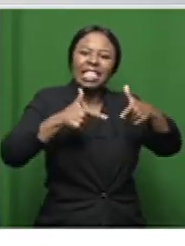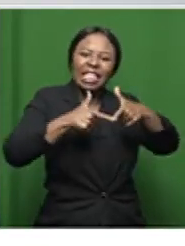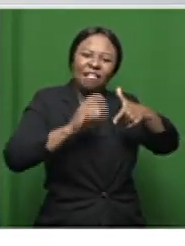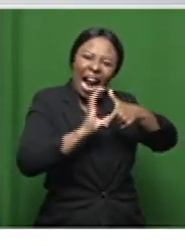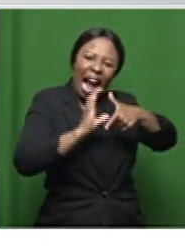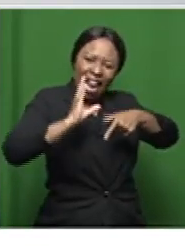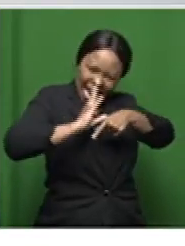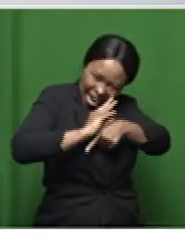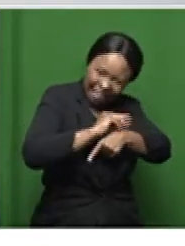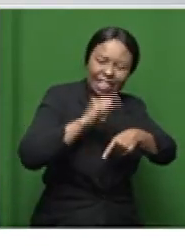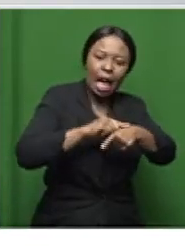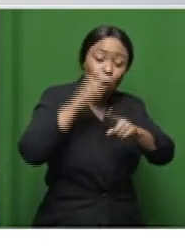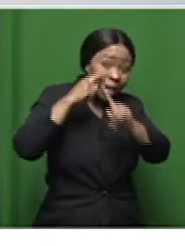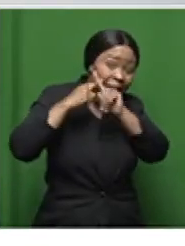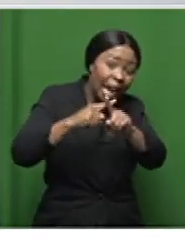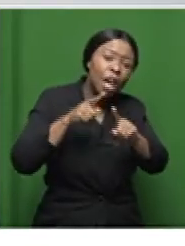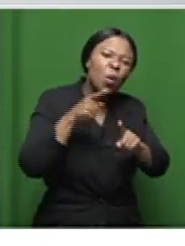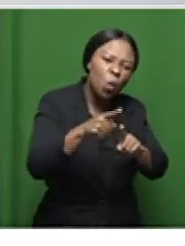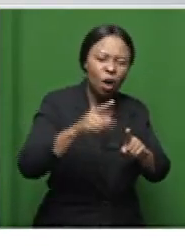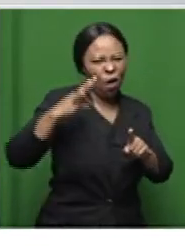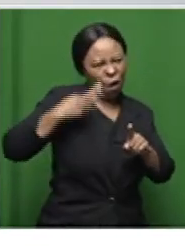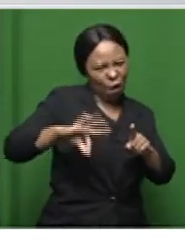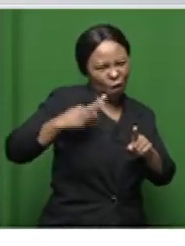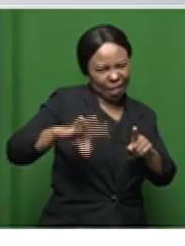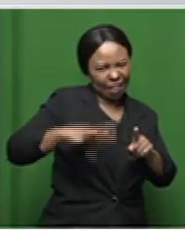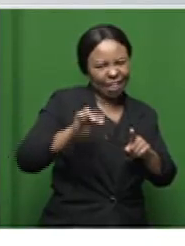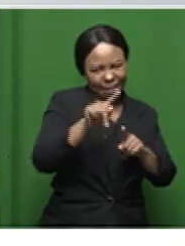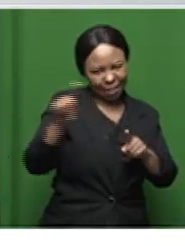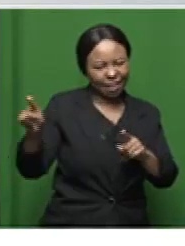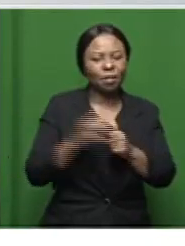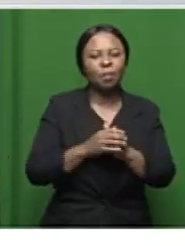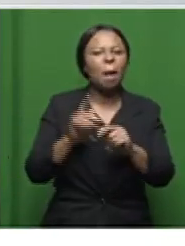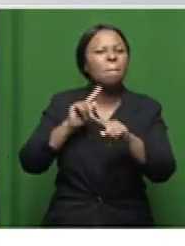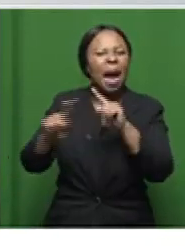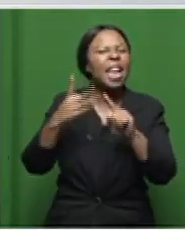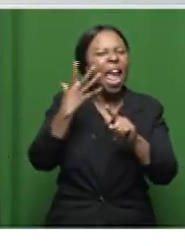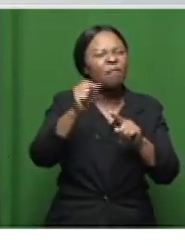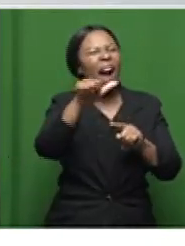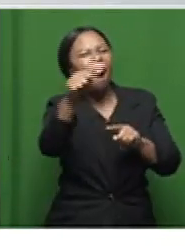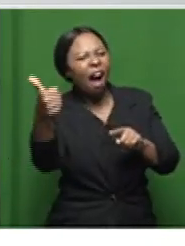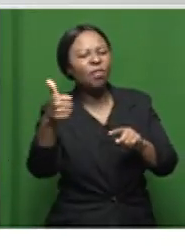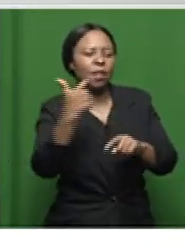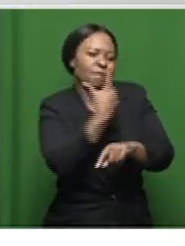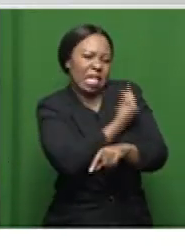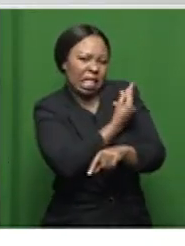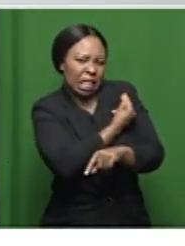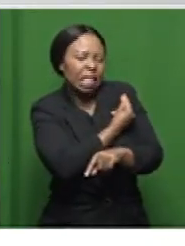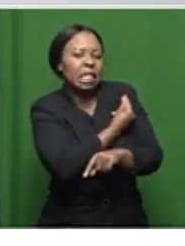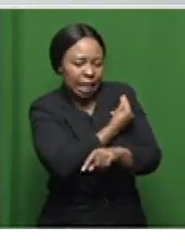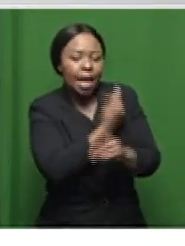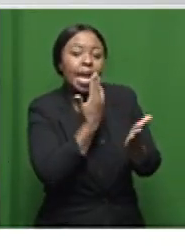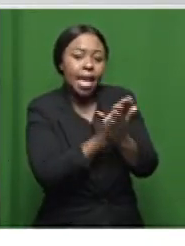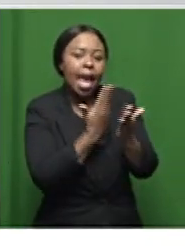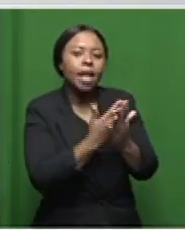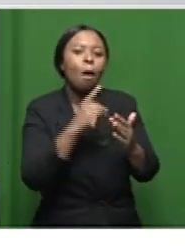only targeting girls. However, there are other vaccines that can be given to